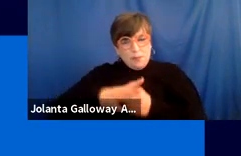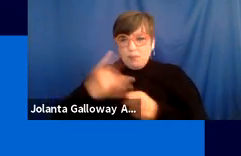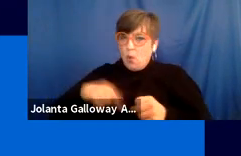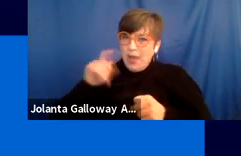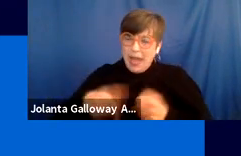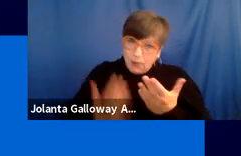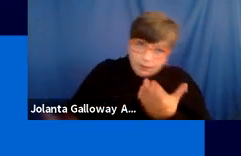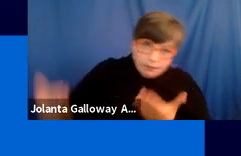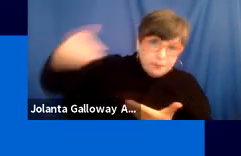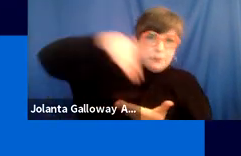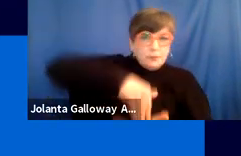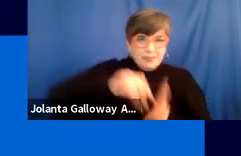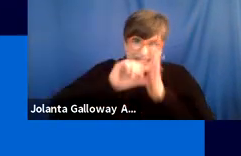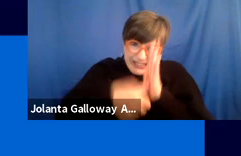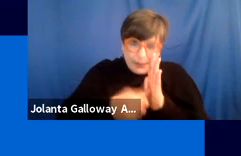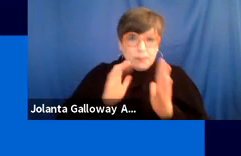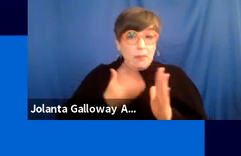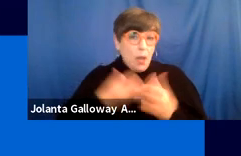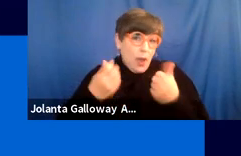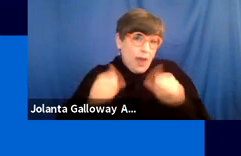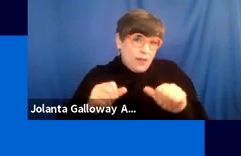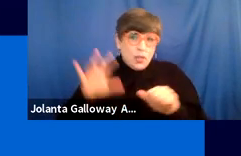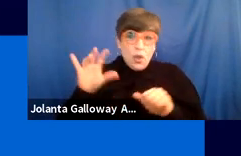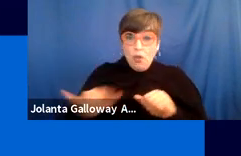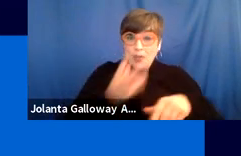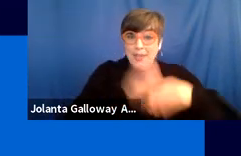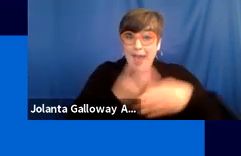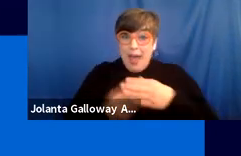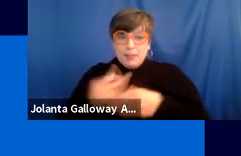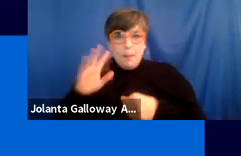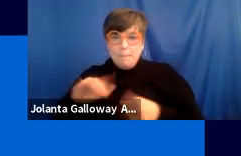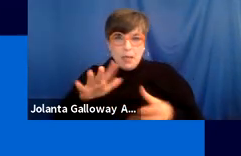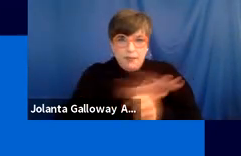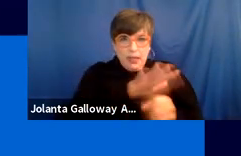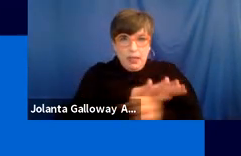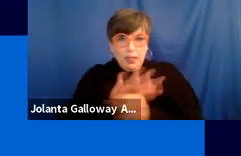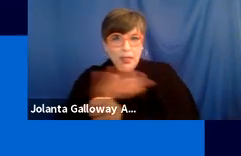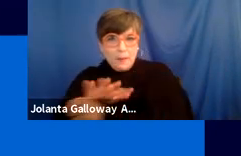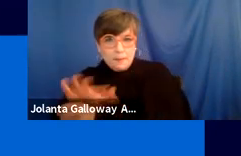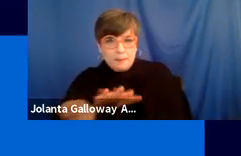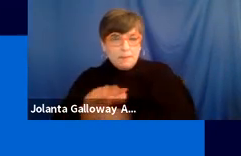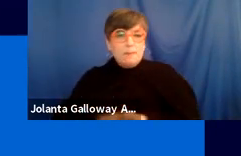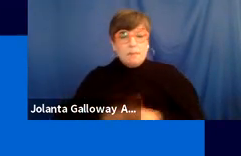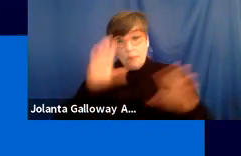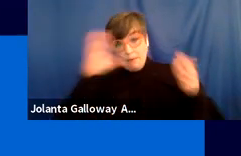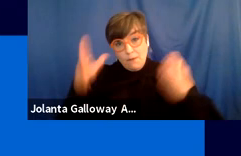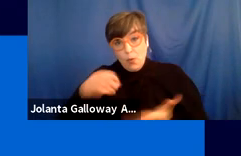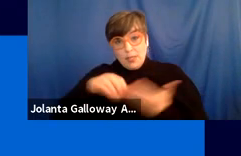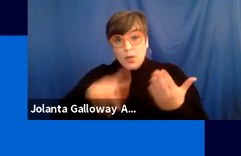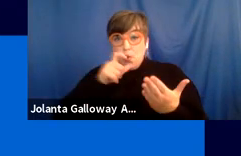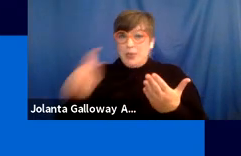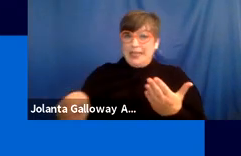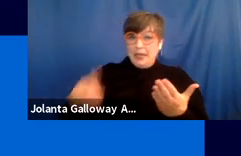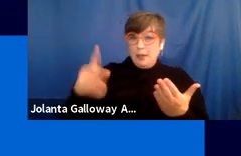close those gaps and guarantee excellent education for all students. By focusing on those students who need public education the